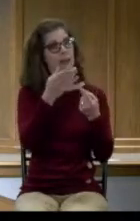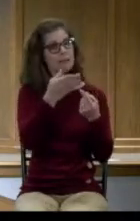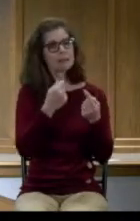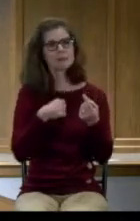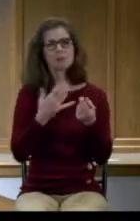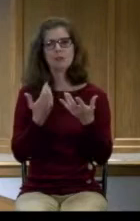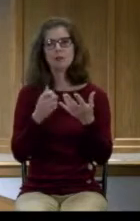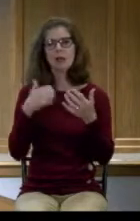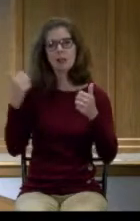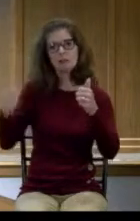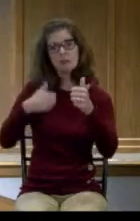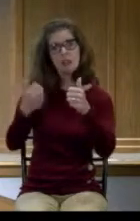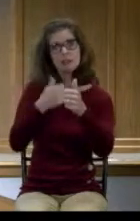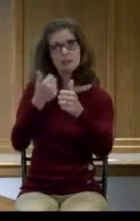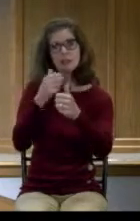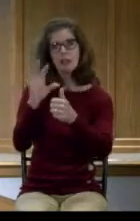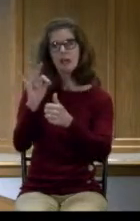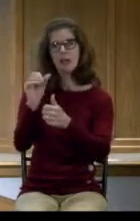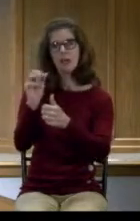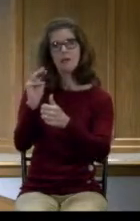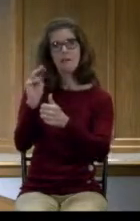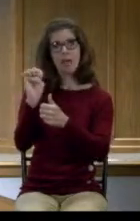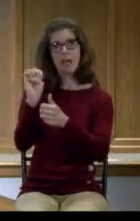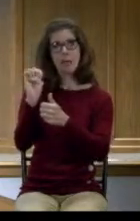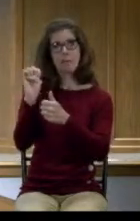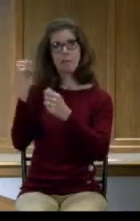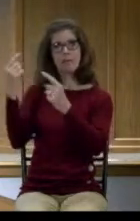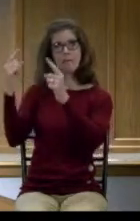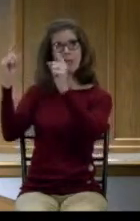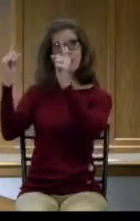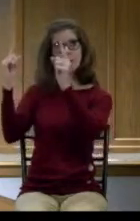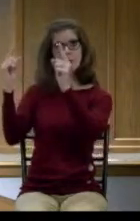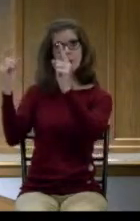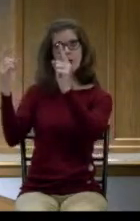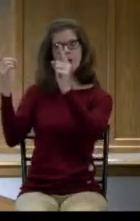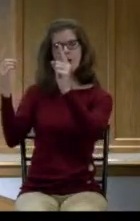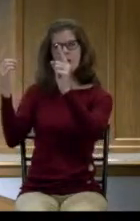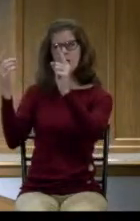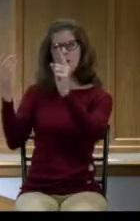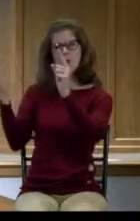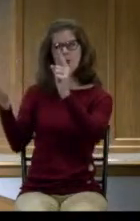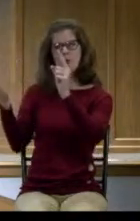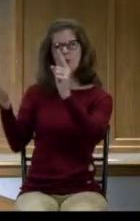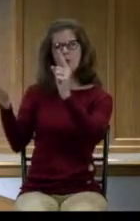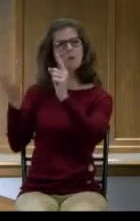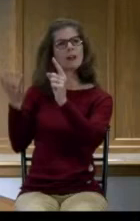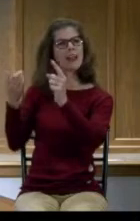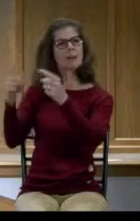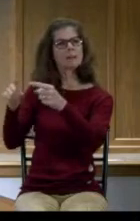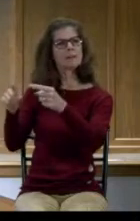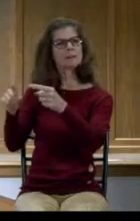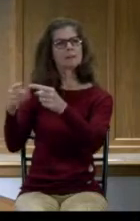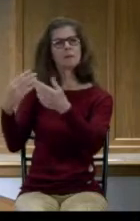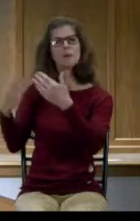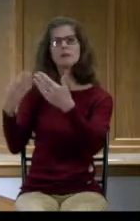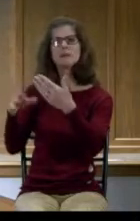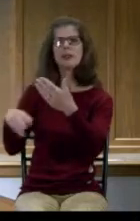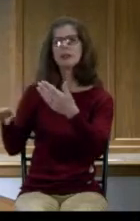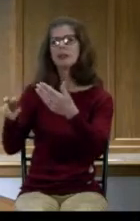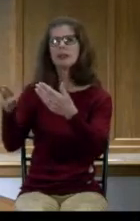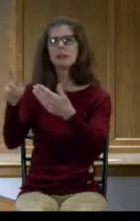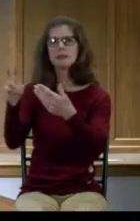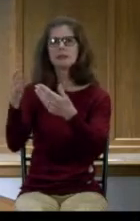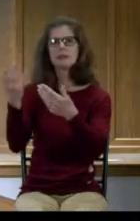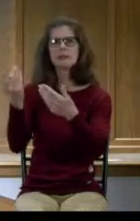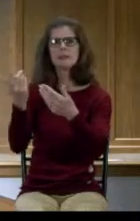game, like where does it go? Like, where does it lead? Like, let's say that my